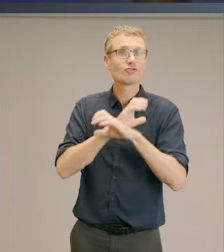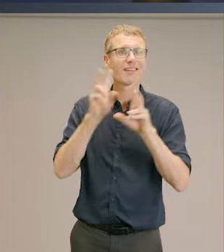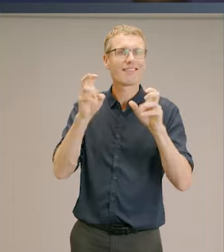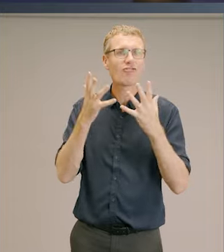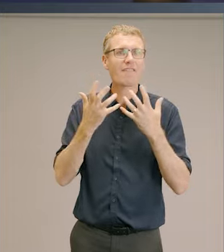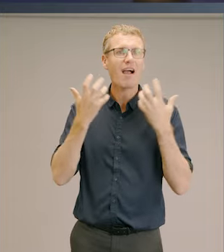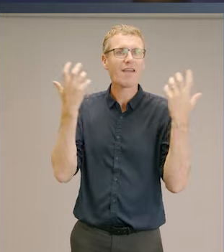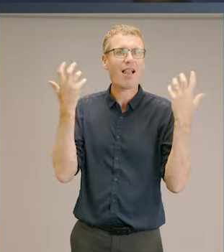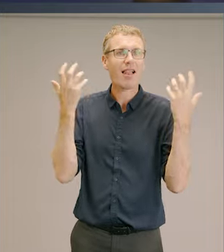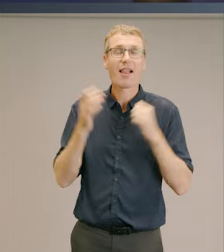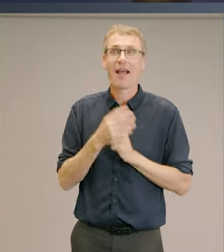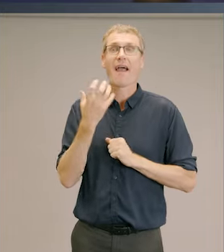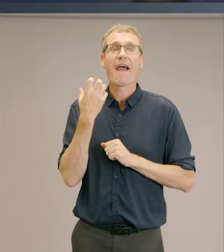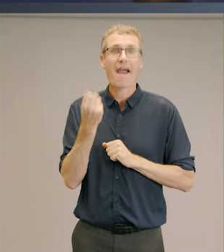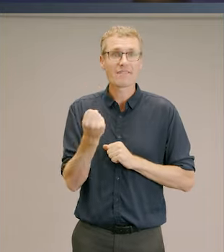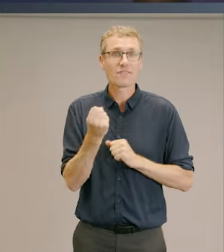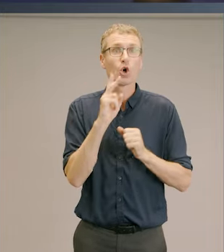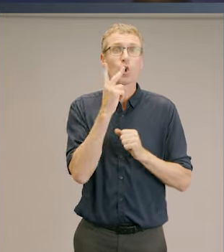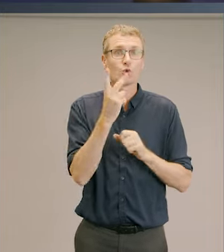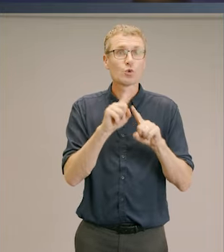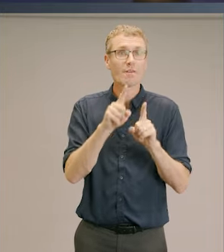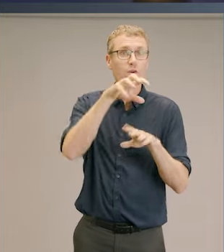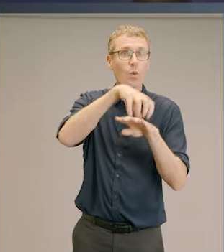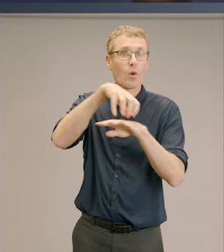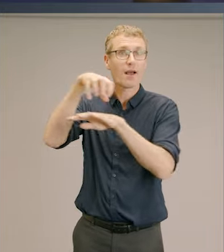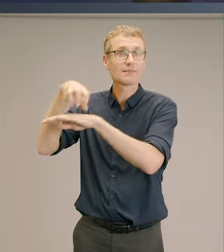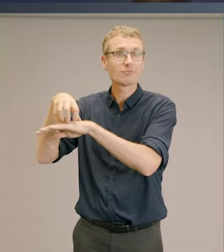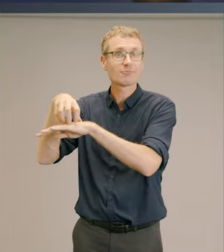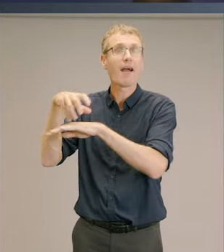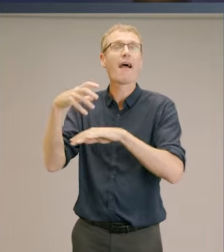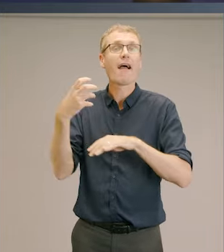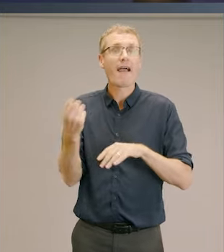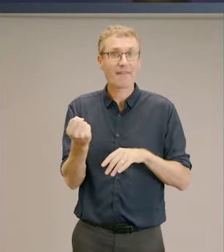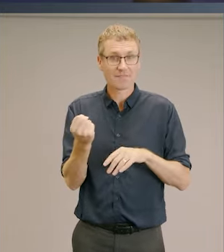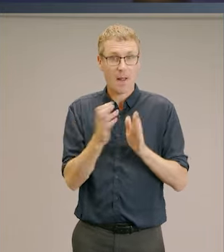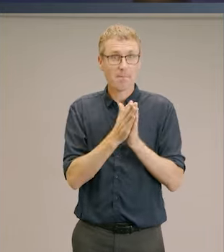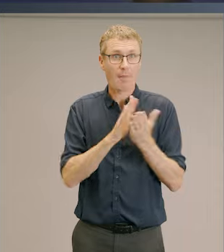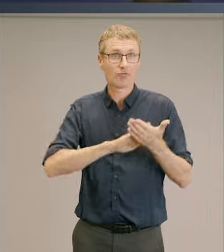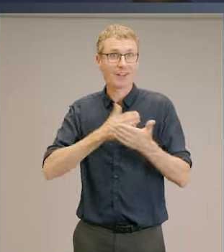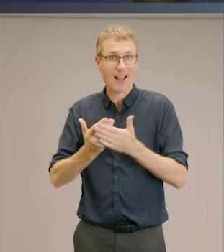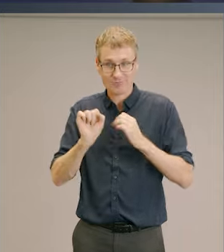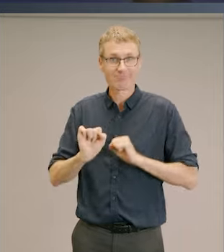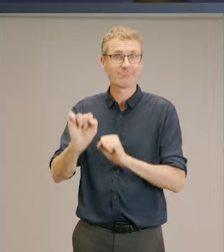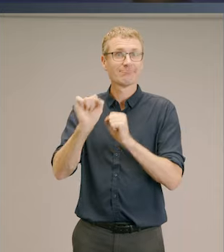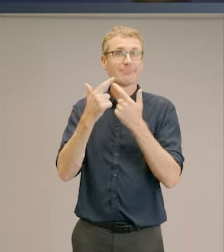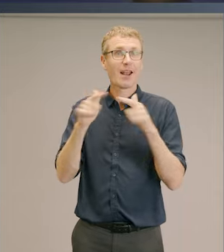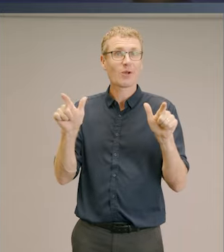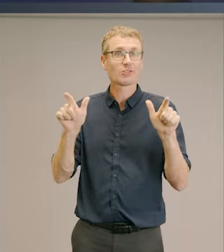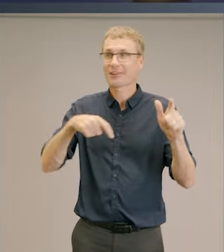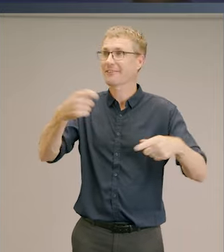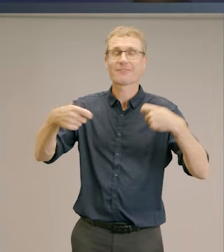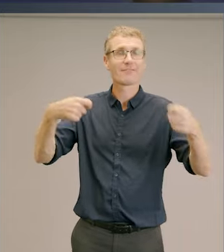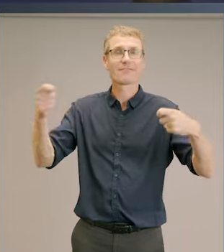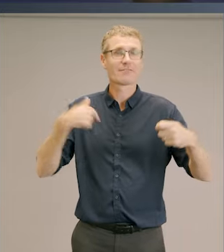Bible societies that have printed Bibles in their language. And they wanted to invite Bridget and her